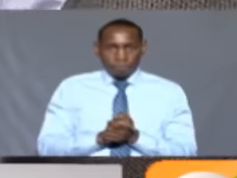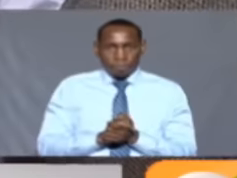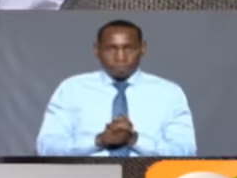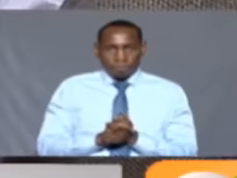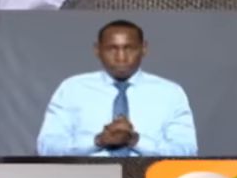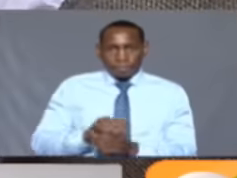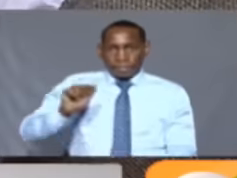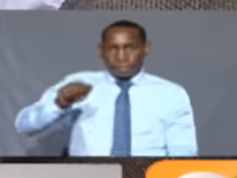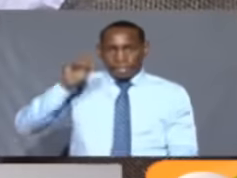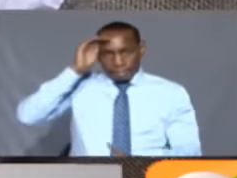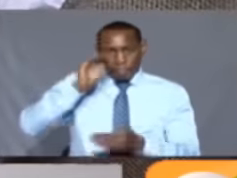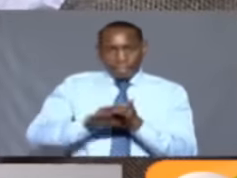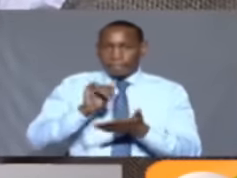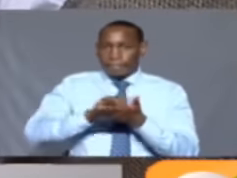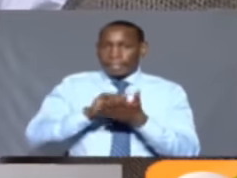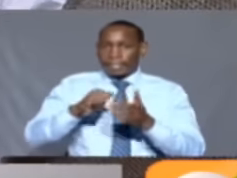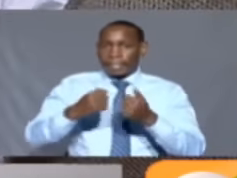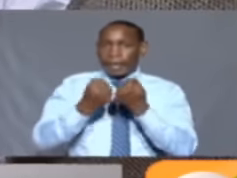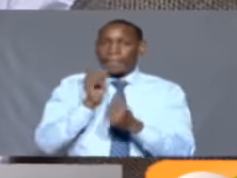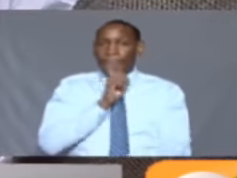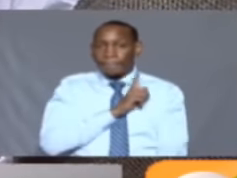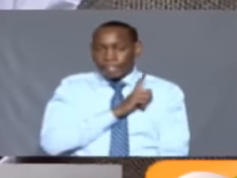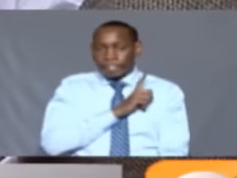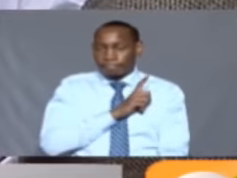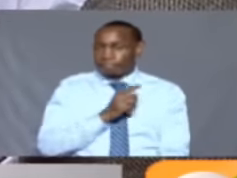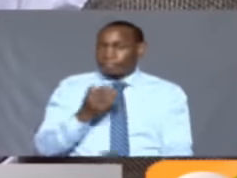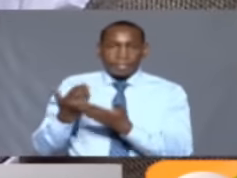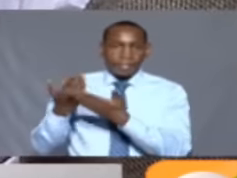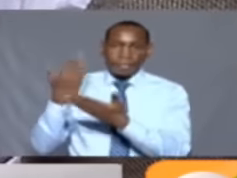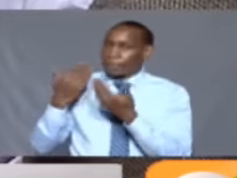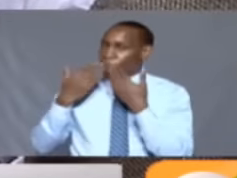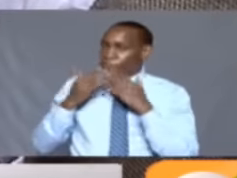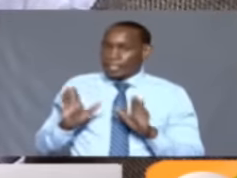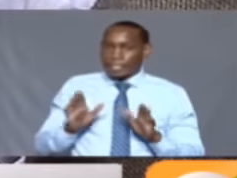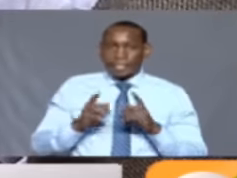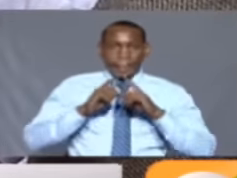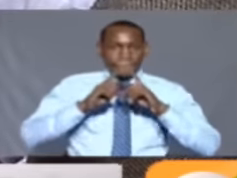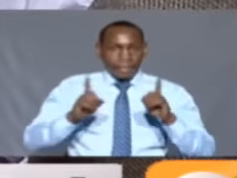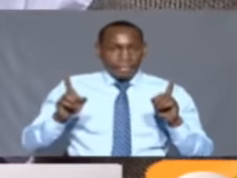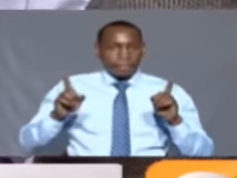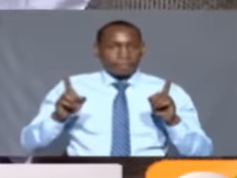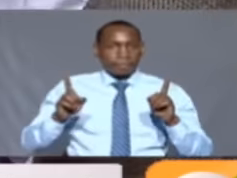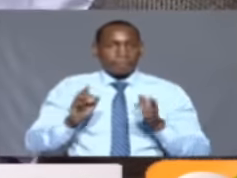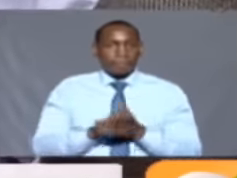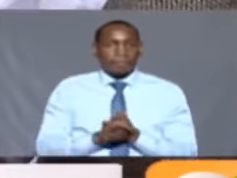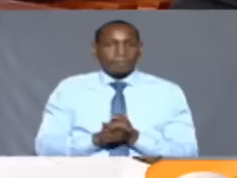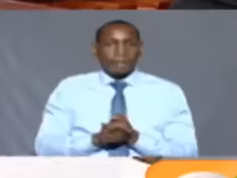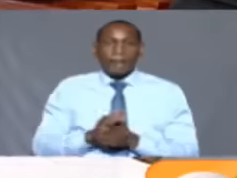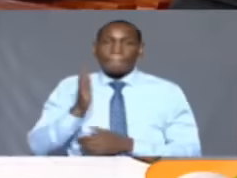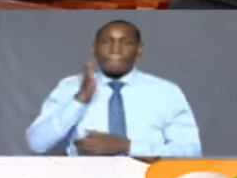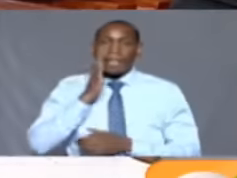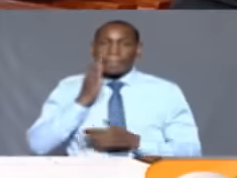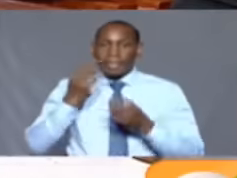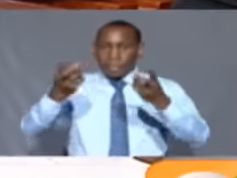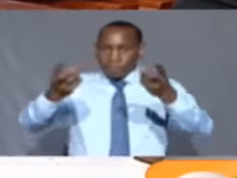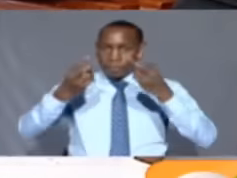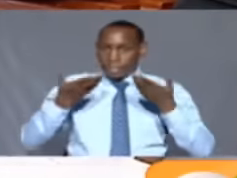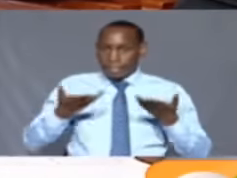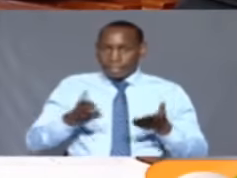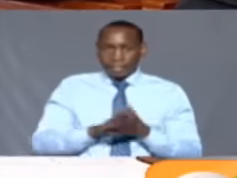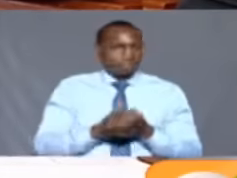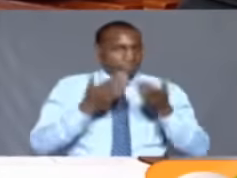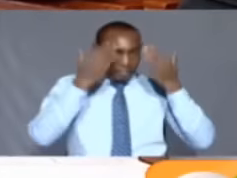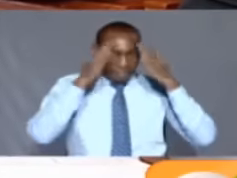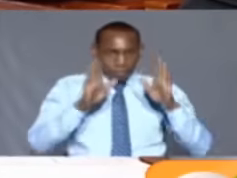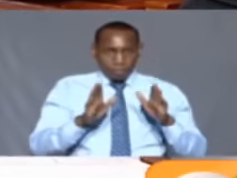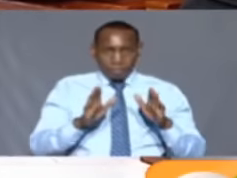Yeah, I believe that happened. Yeah. It's in the past. Yeah. But now let's focus. Is your mom watching you right now? I don't